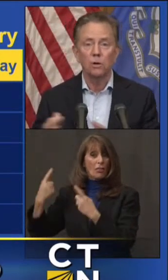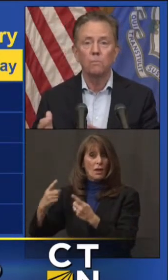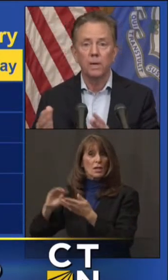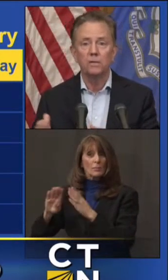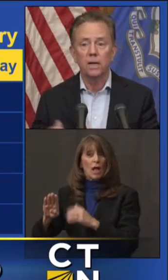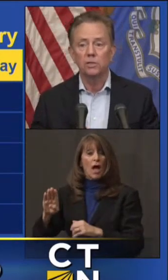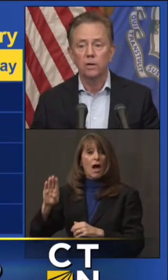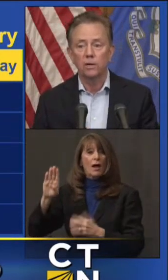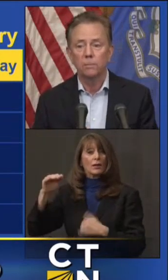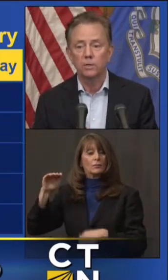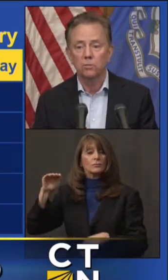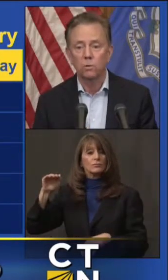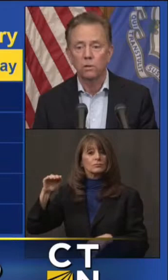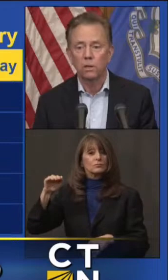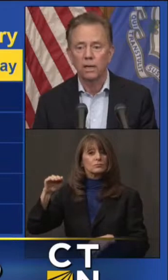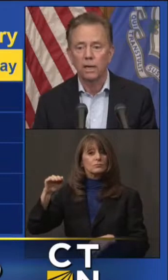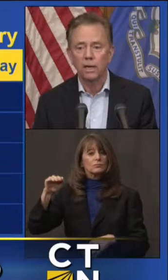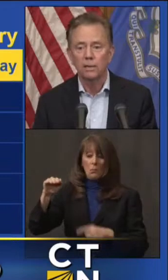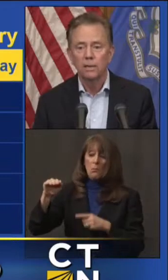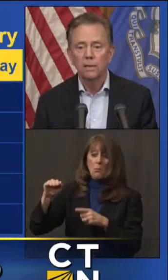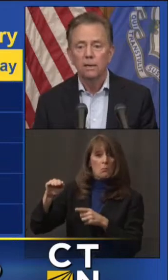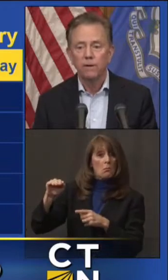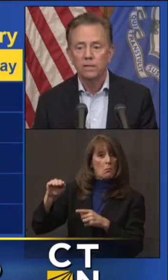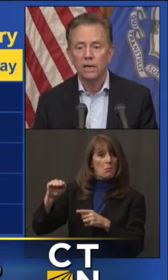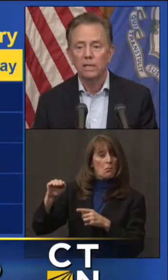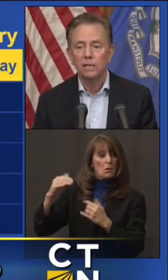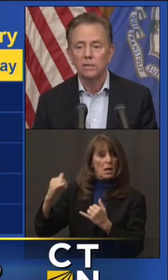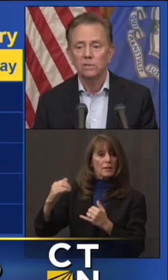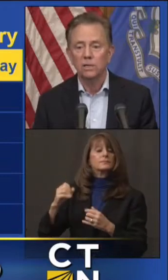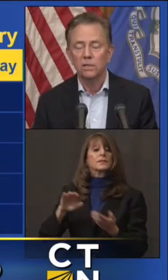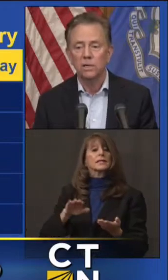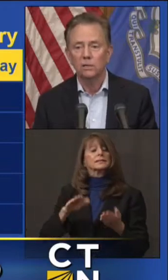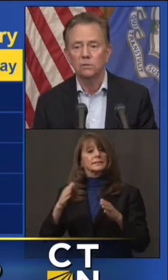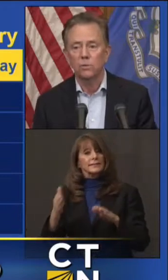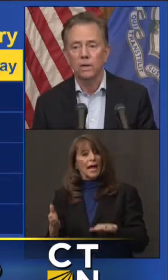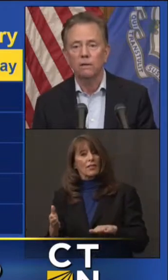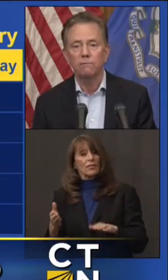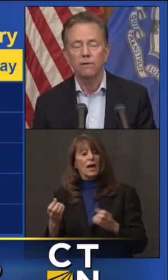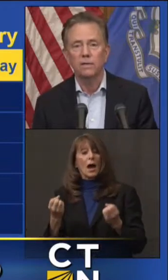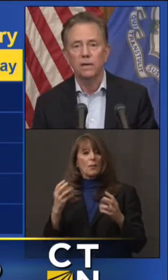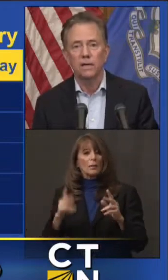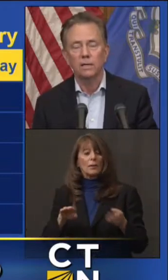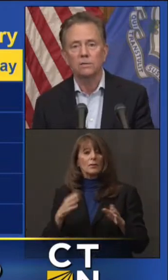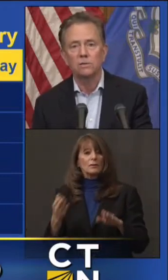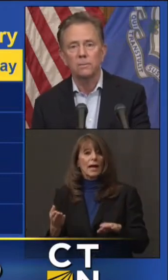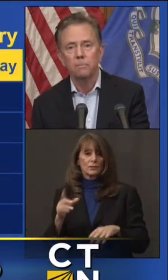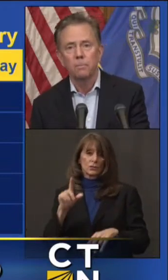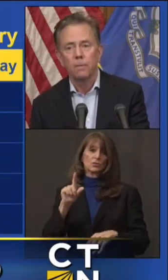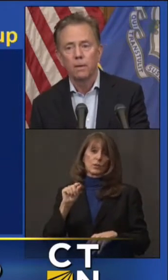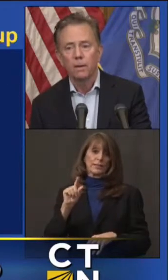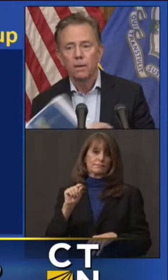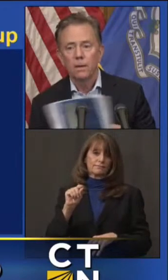number. Don't be a day trader, but it's worth looking at. Fatalities, another 20 fatalities.